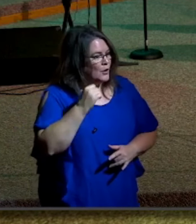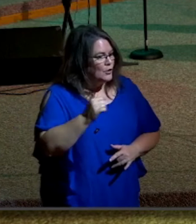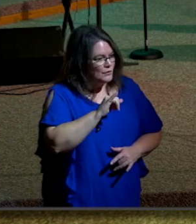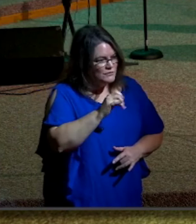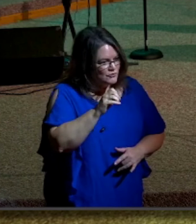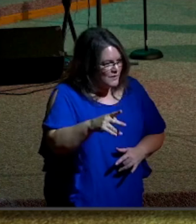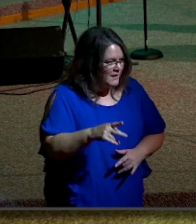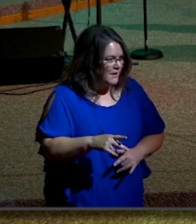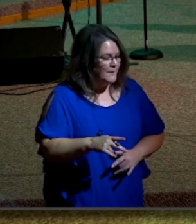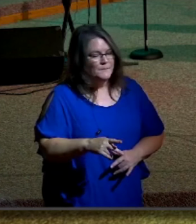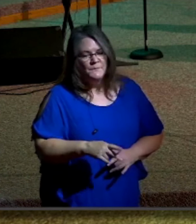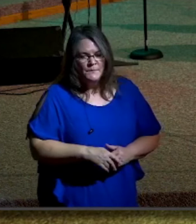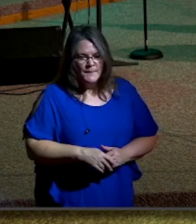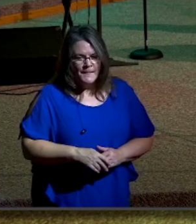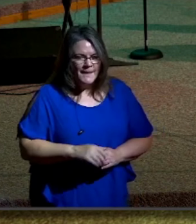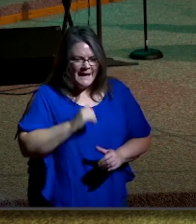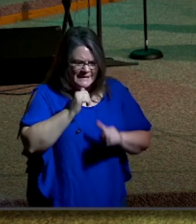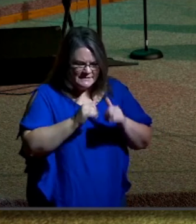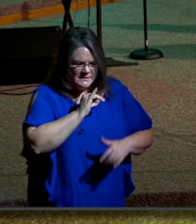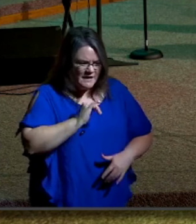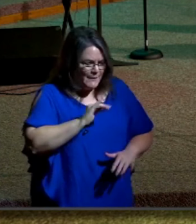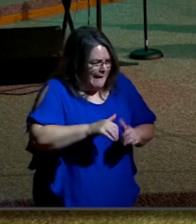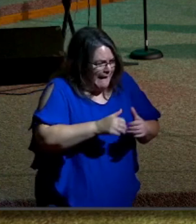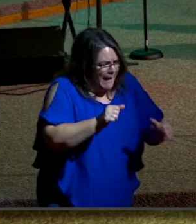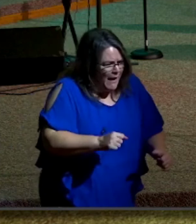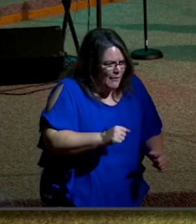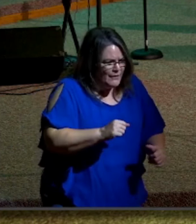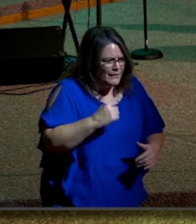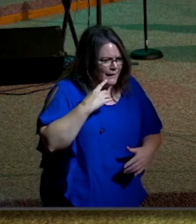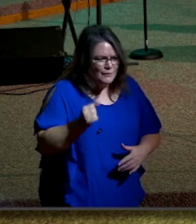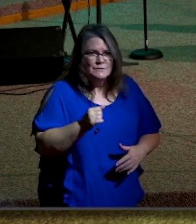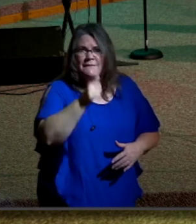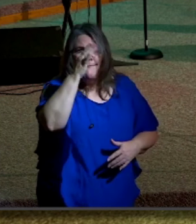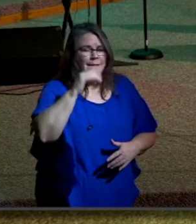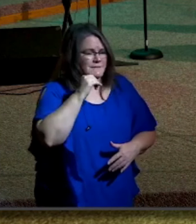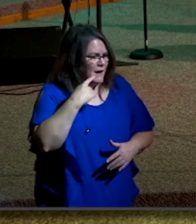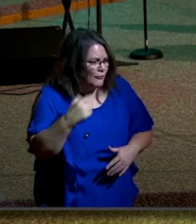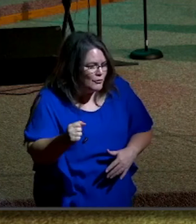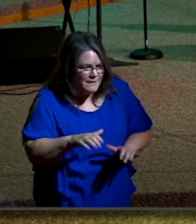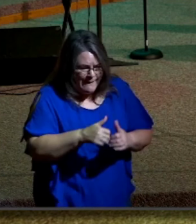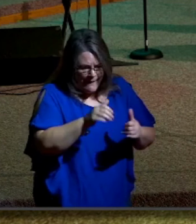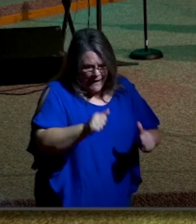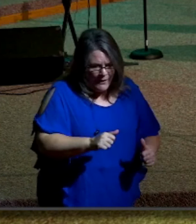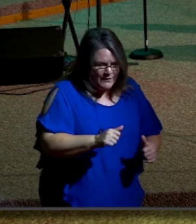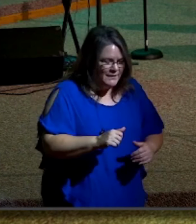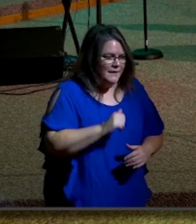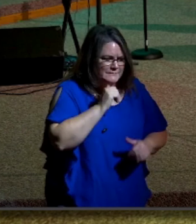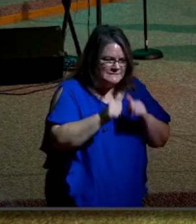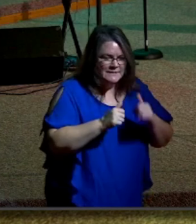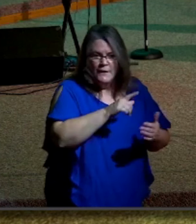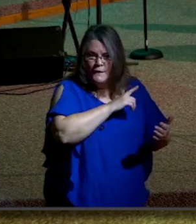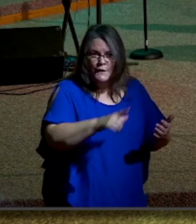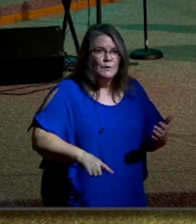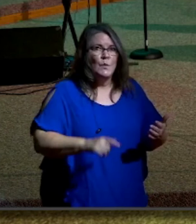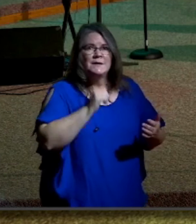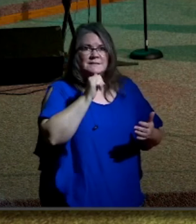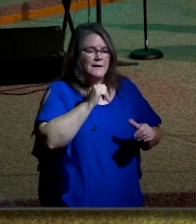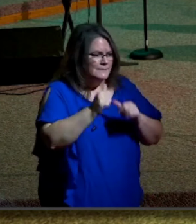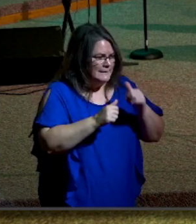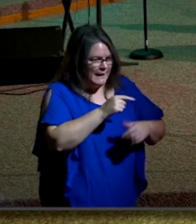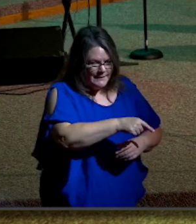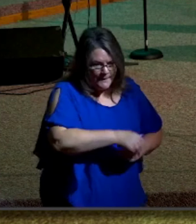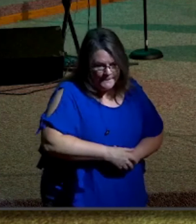Israel. How can I curse whom God has not cursed? How can I denounce whom the Lord has not denounced?